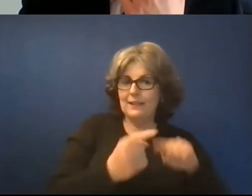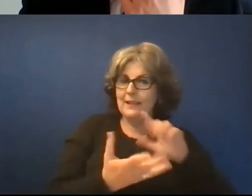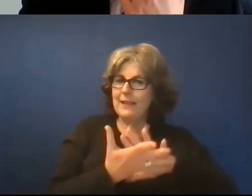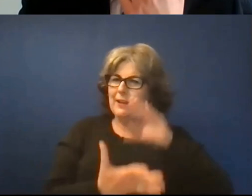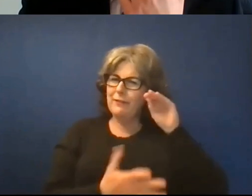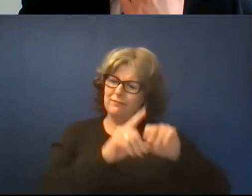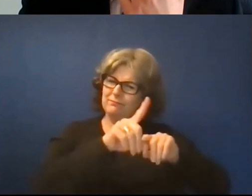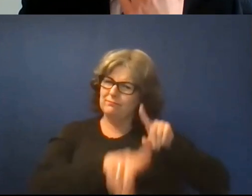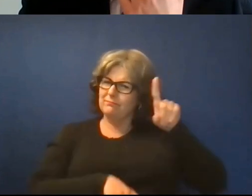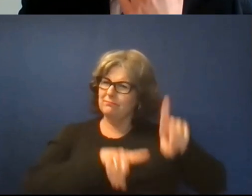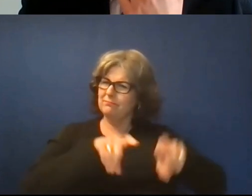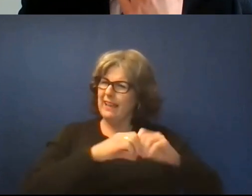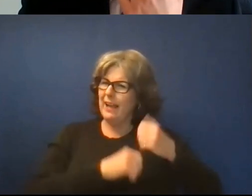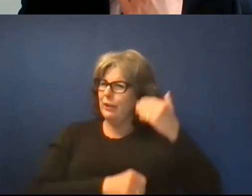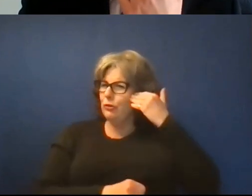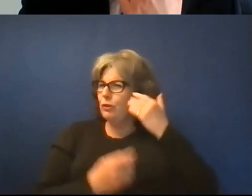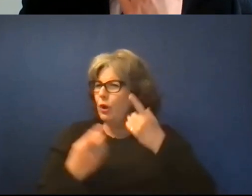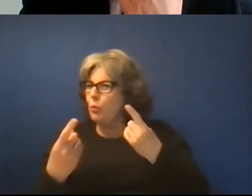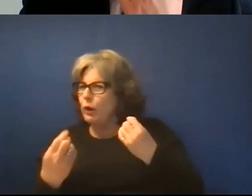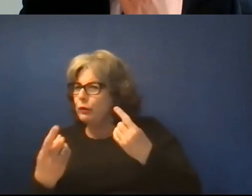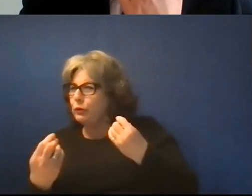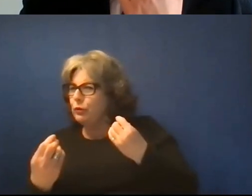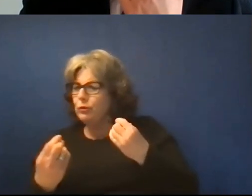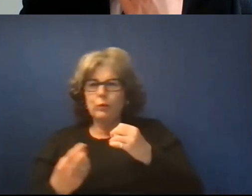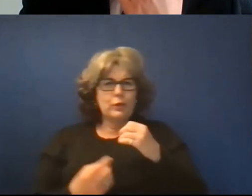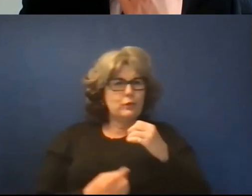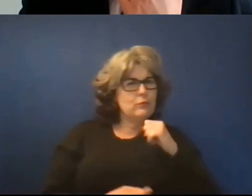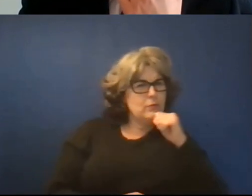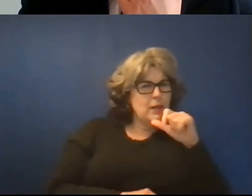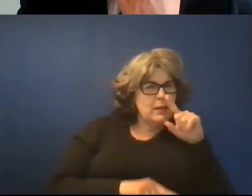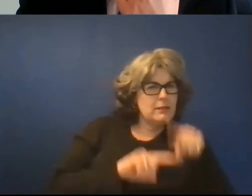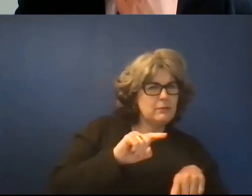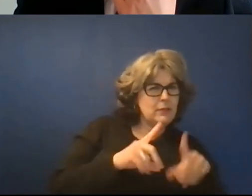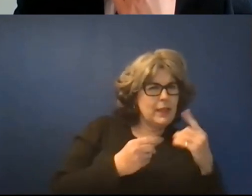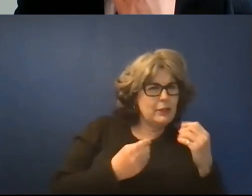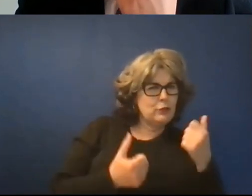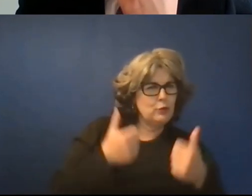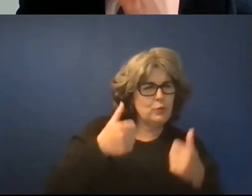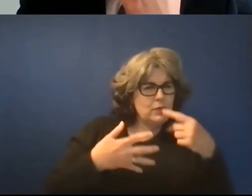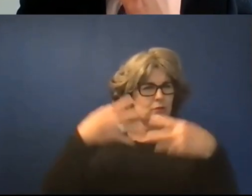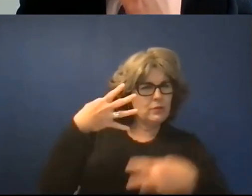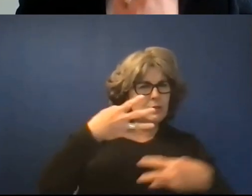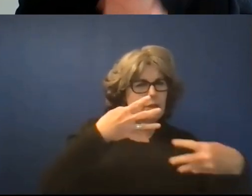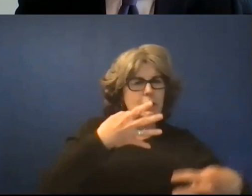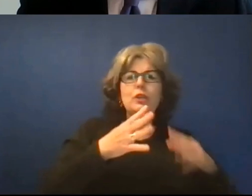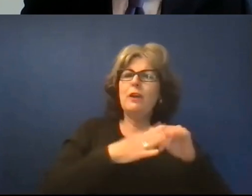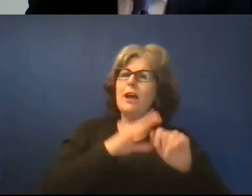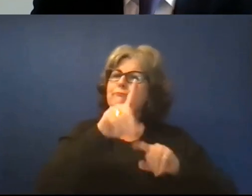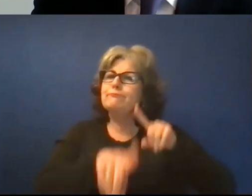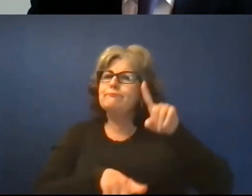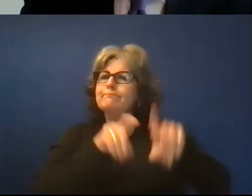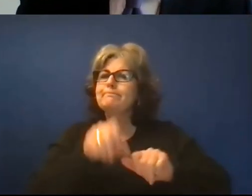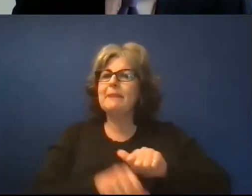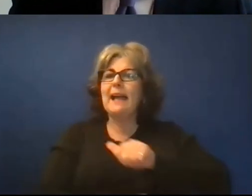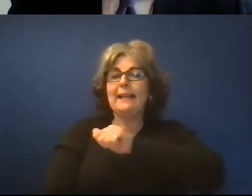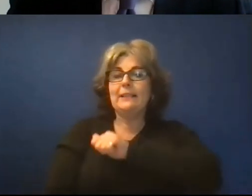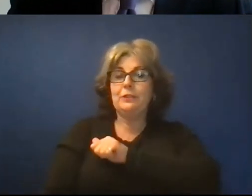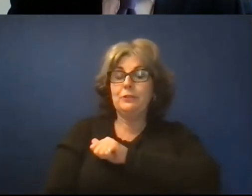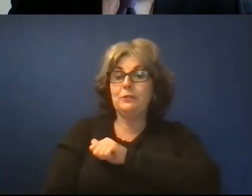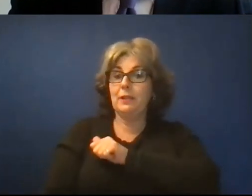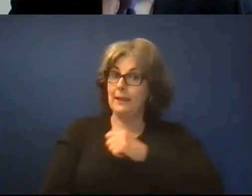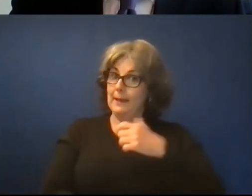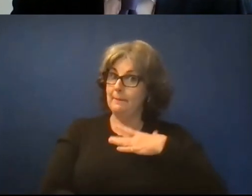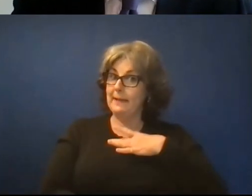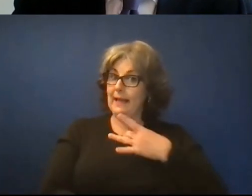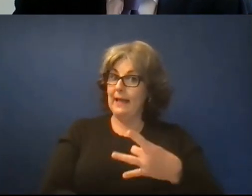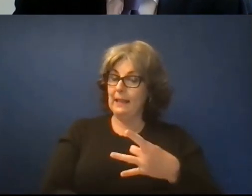asking questions, well then how do you know what you're supposed to do and what you're not supposed to do? So you have to have a questioning attitude. But what I like to see